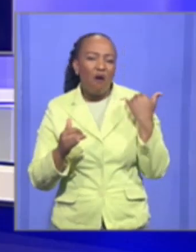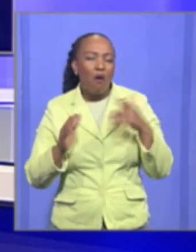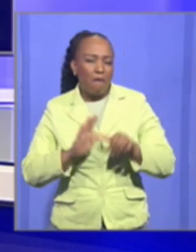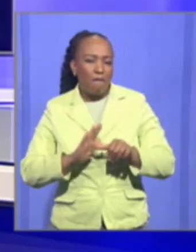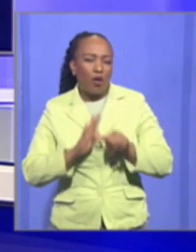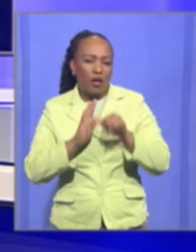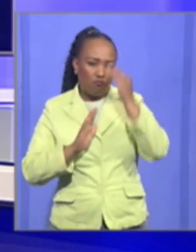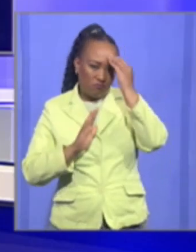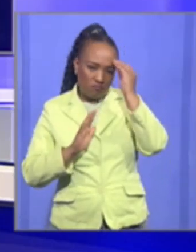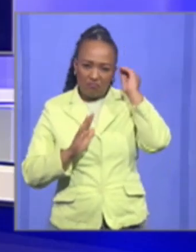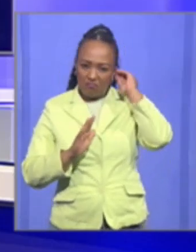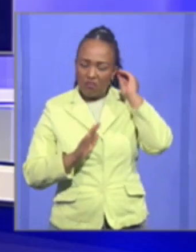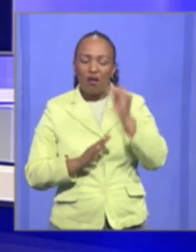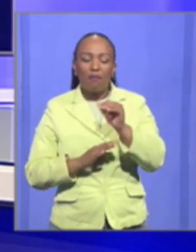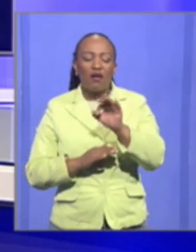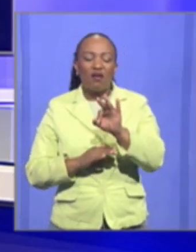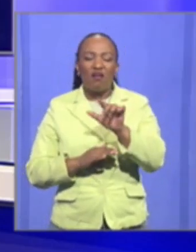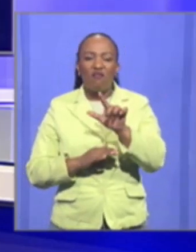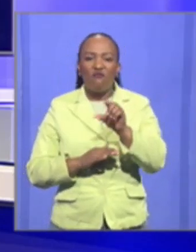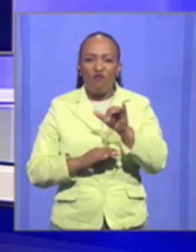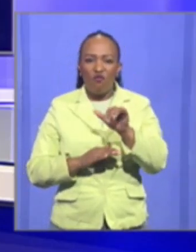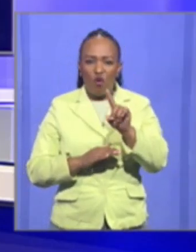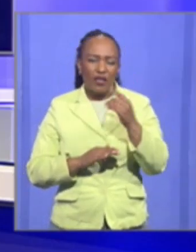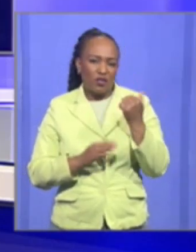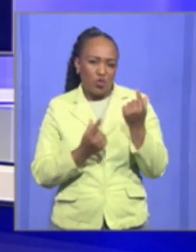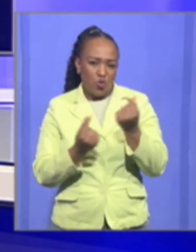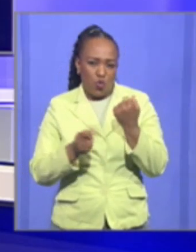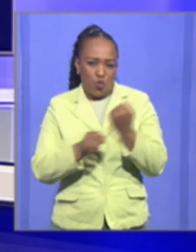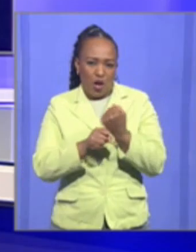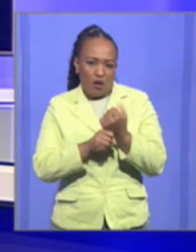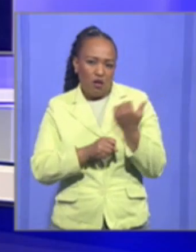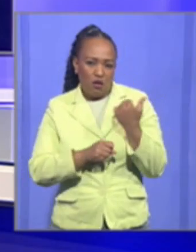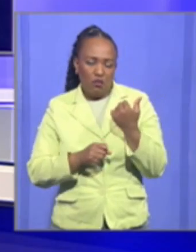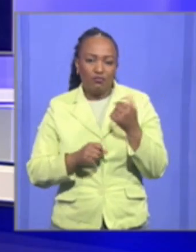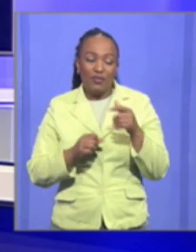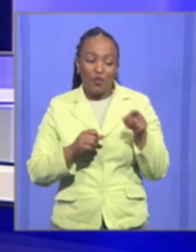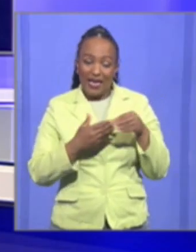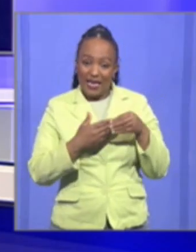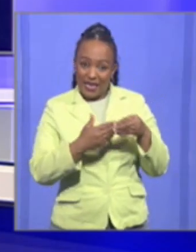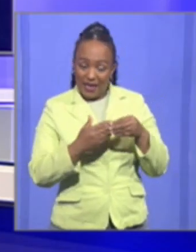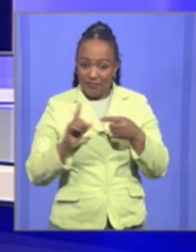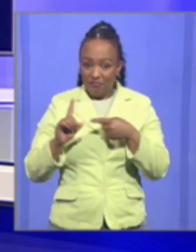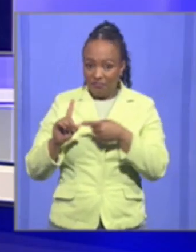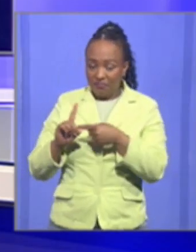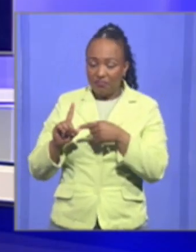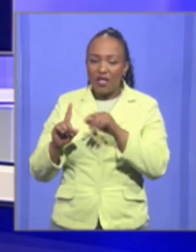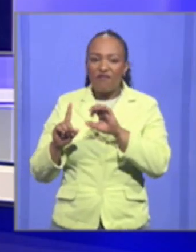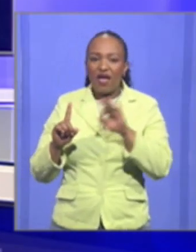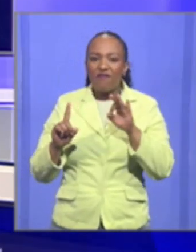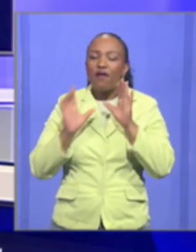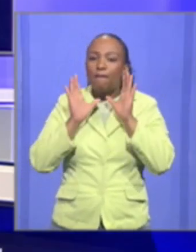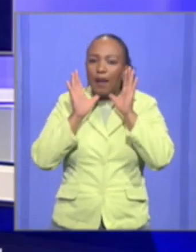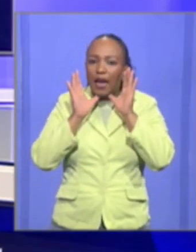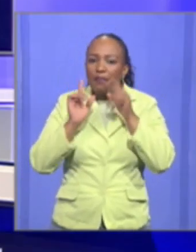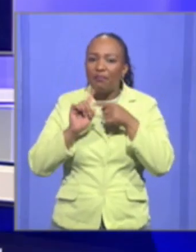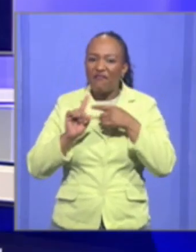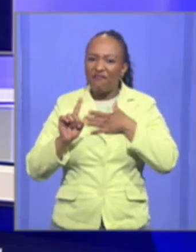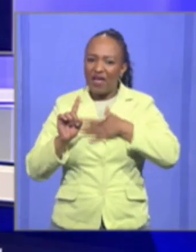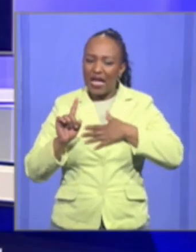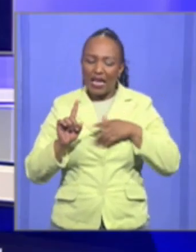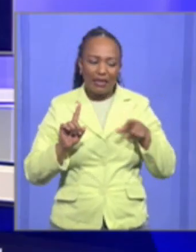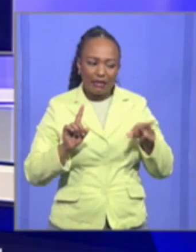bohlokwa yeo e kgathilwego ke Floyd Shivambu. Moetapele wa EFF Julius Malema o ekwa a radilwe le go hlanogelwa